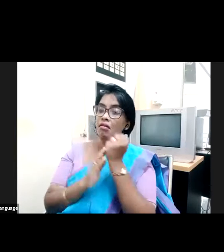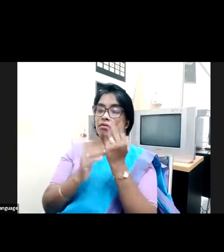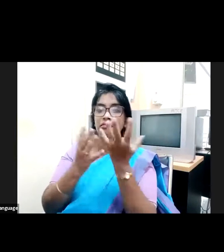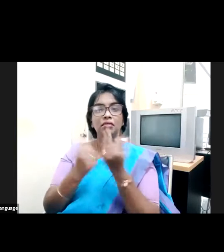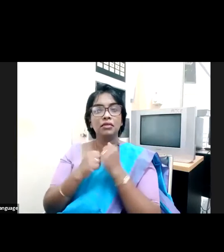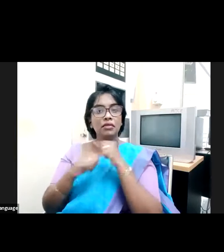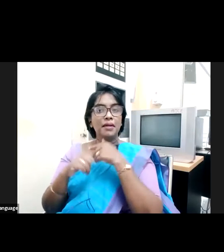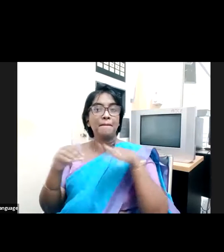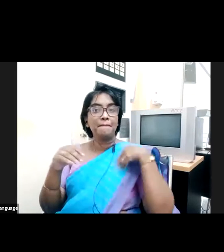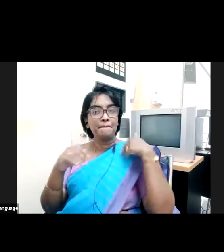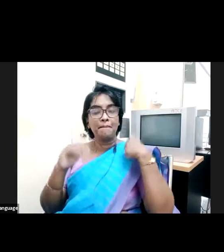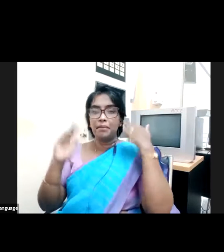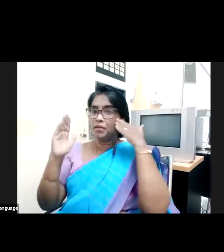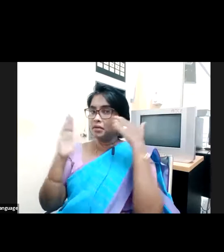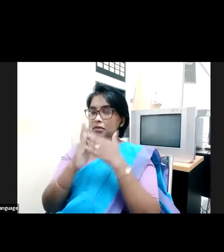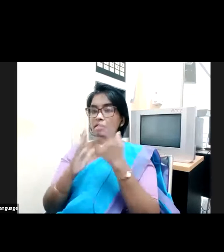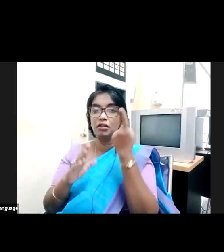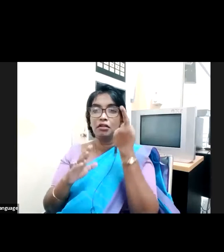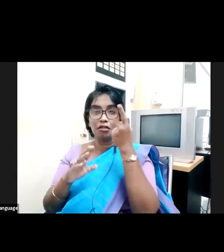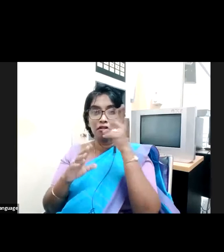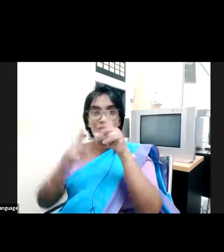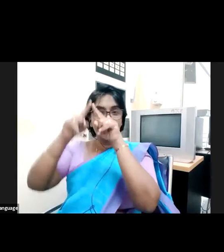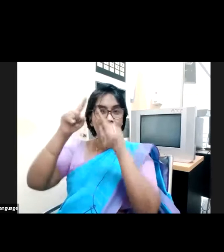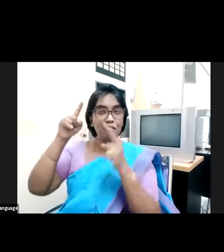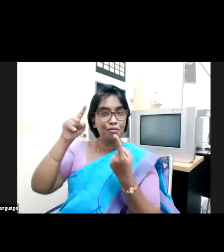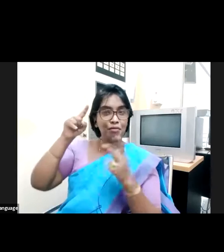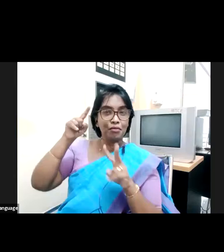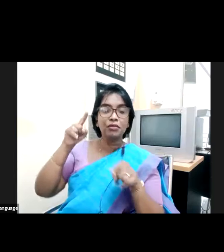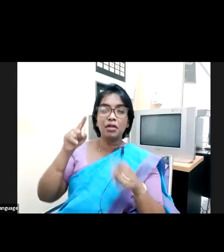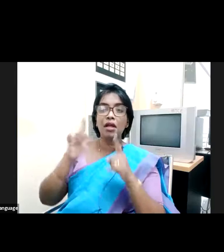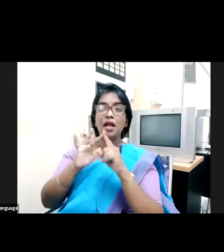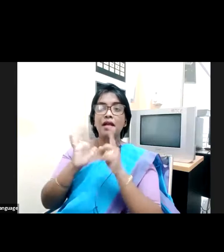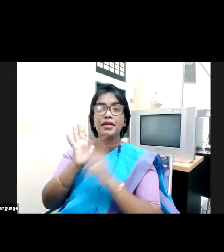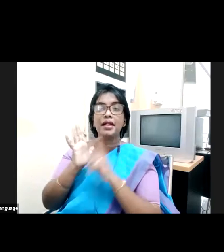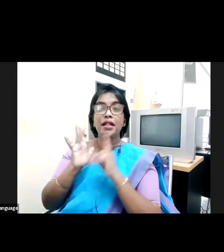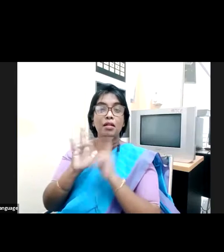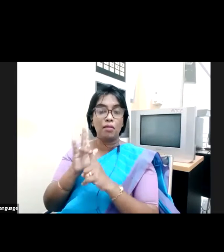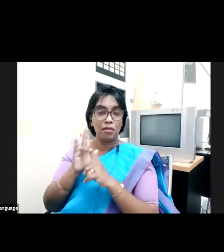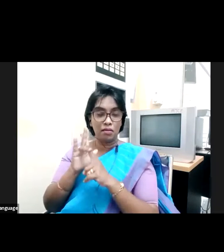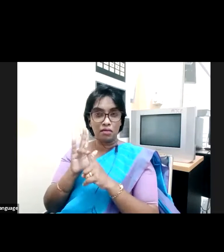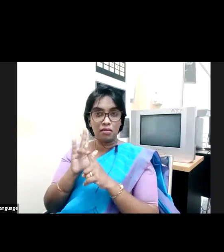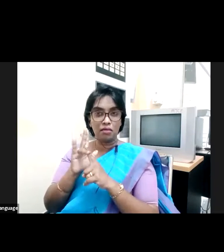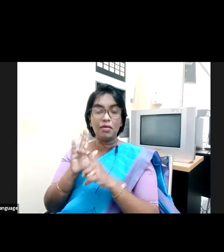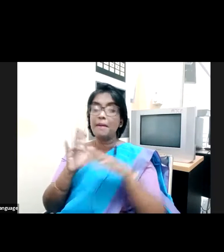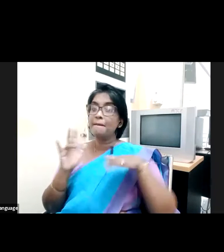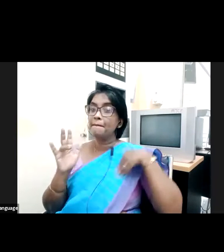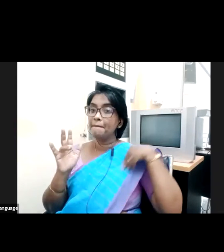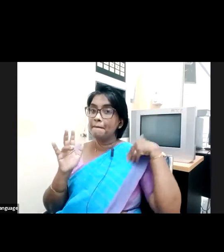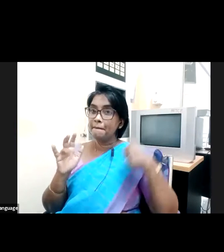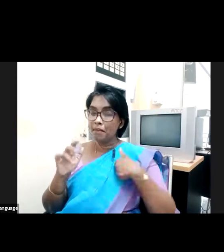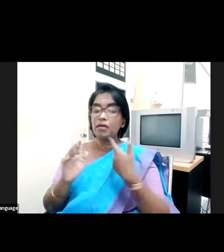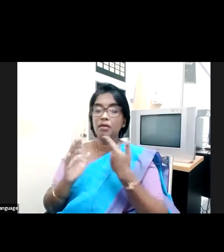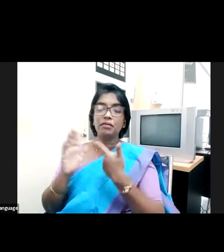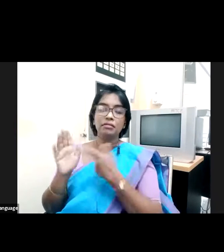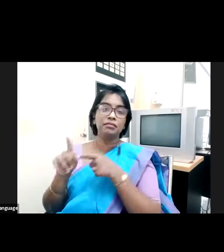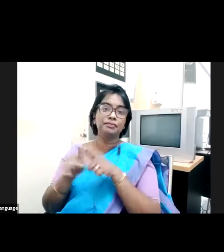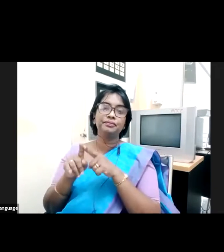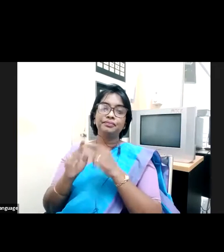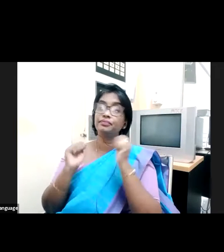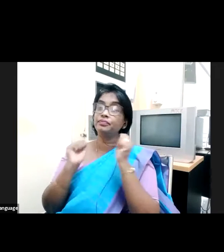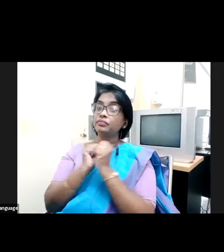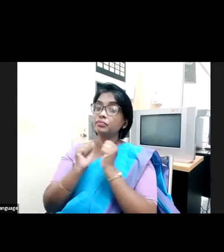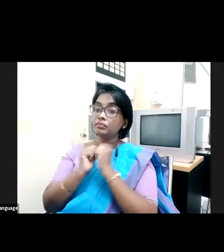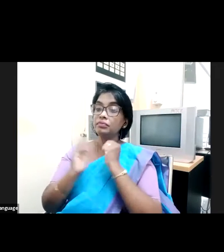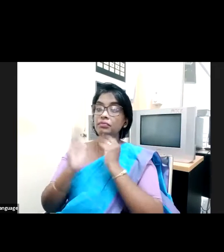12 speaks to the ILO Declaration on Fundamental Principles and Rights at Work. And these encompass